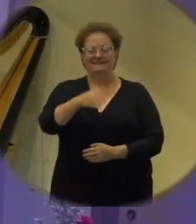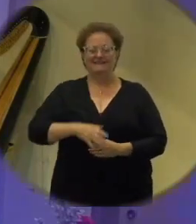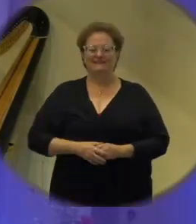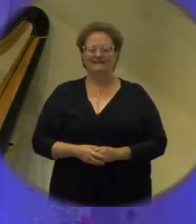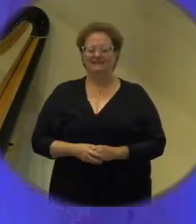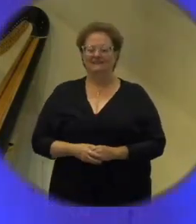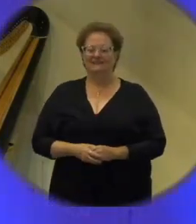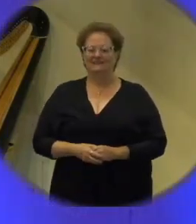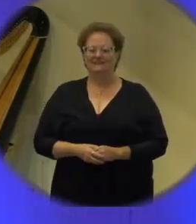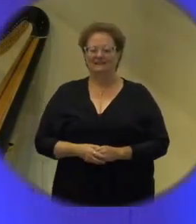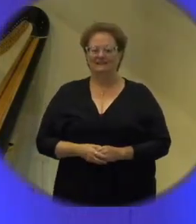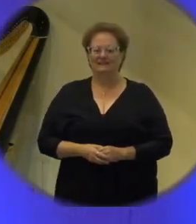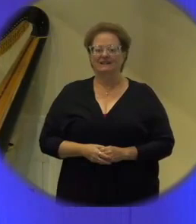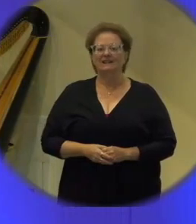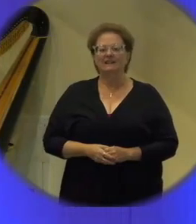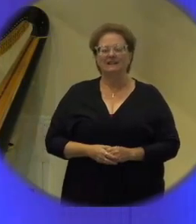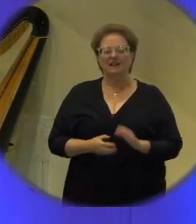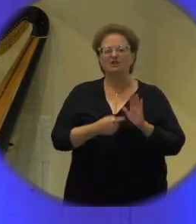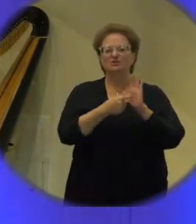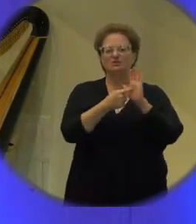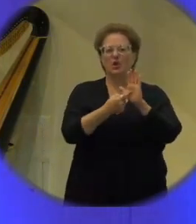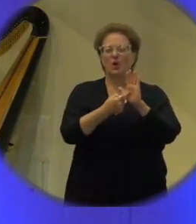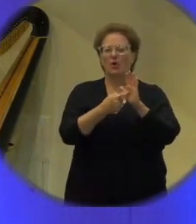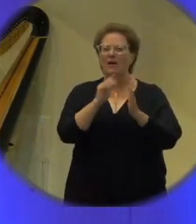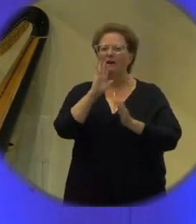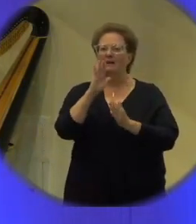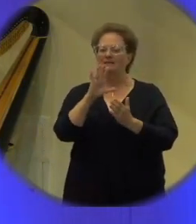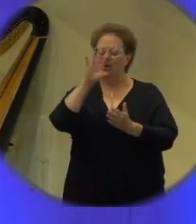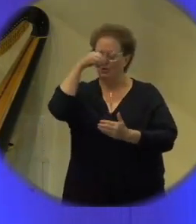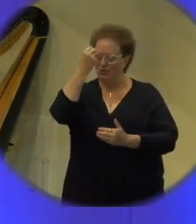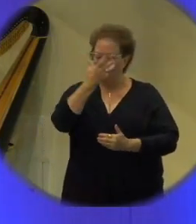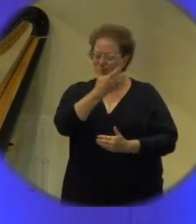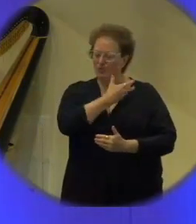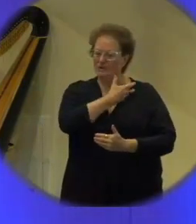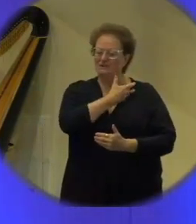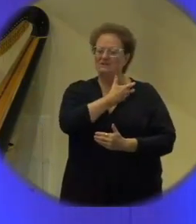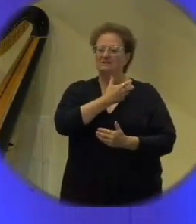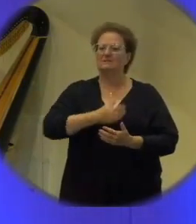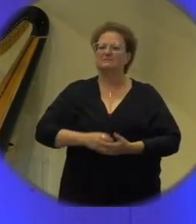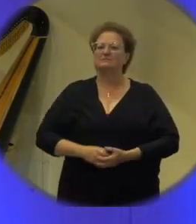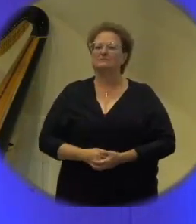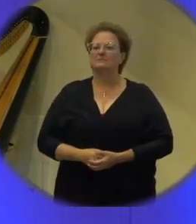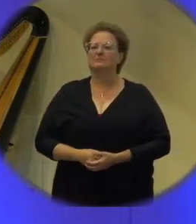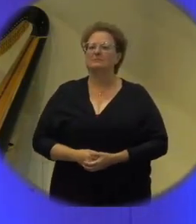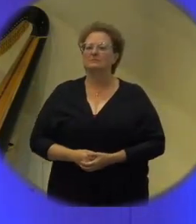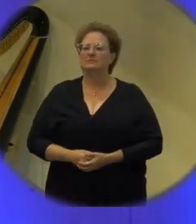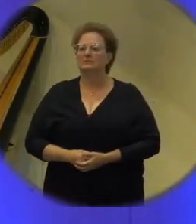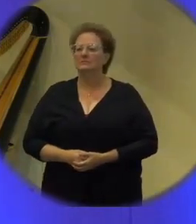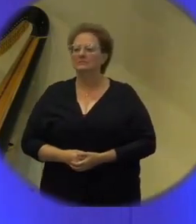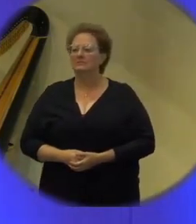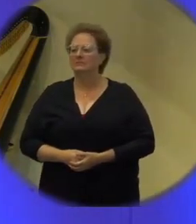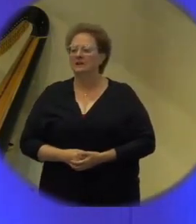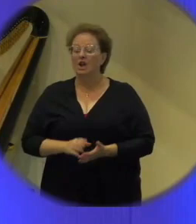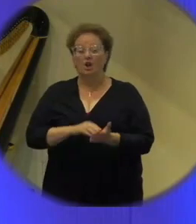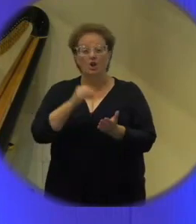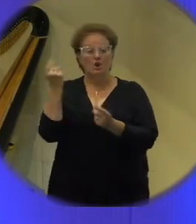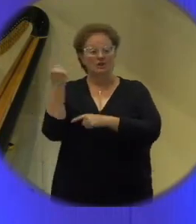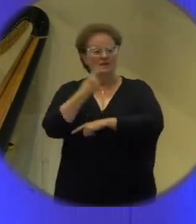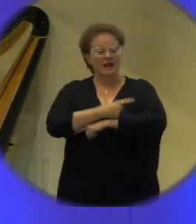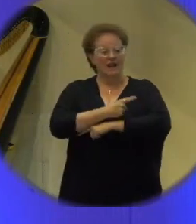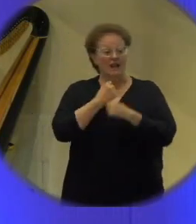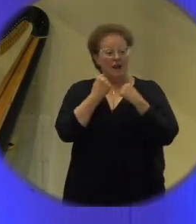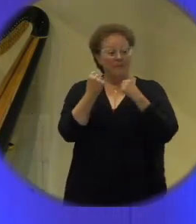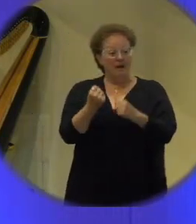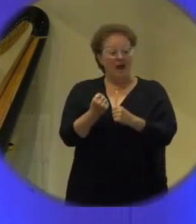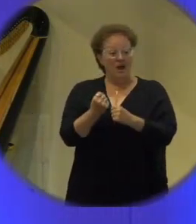he chooses the least of us so that he can demonstrate his grace to the most of us. To that end, learn today the